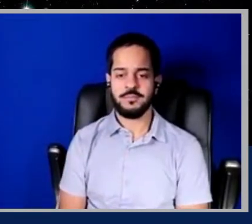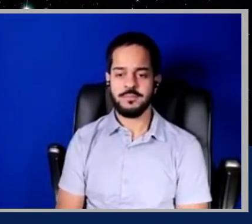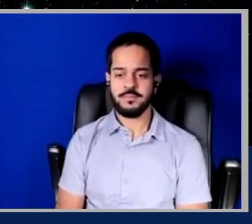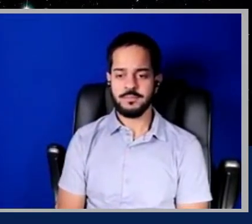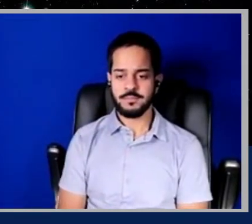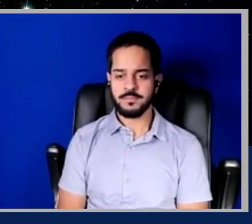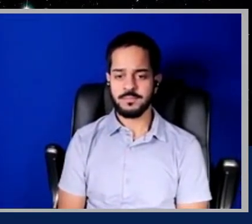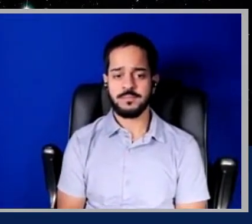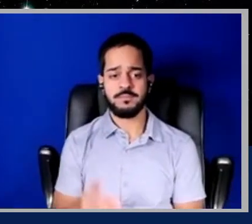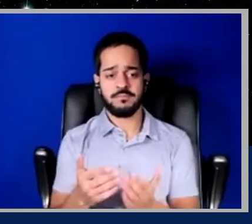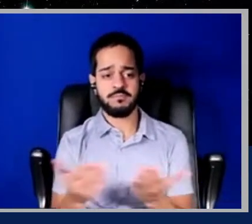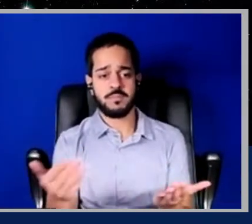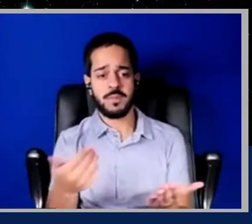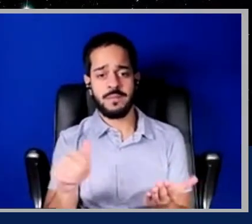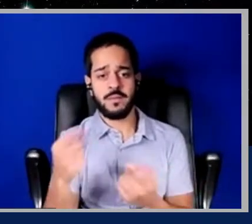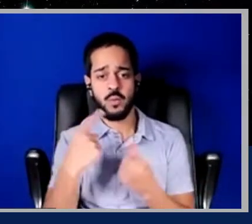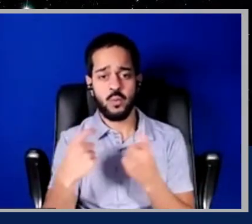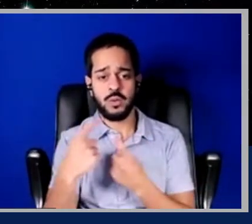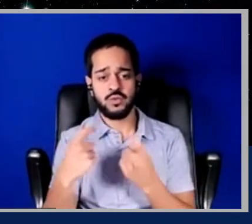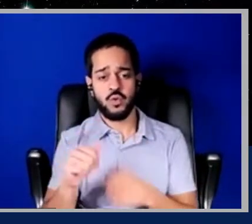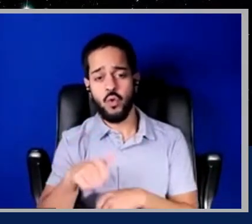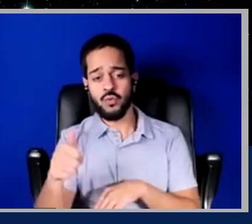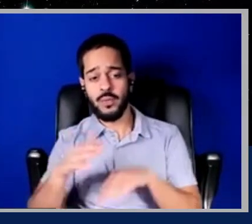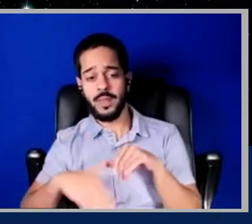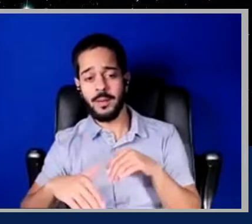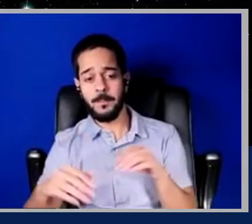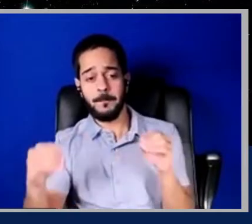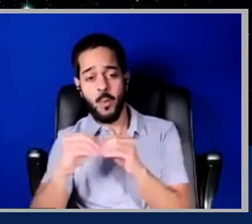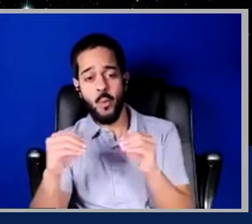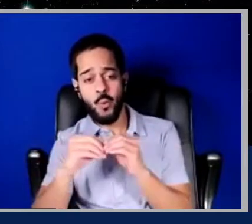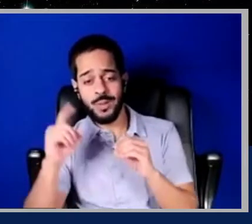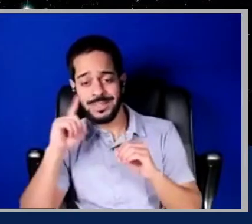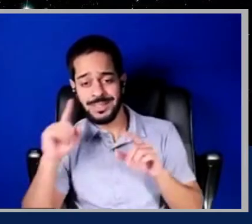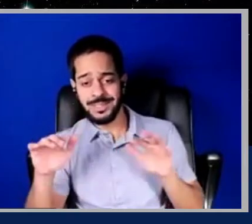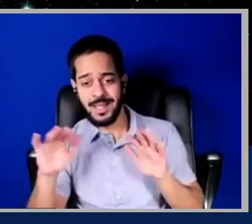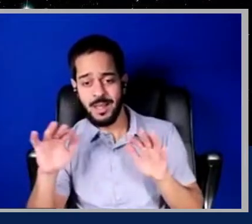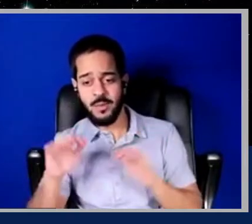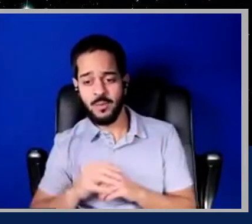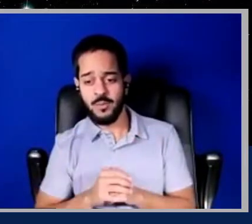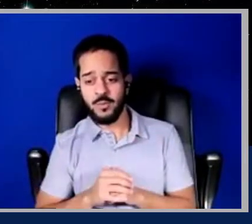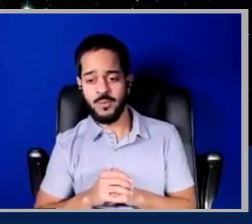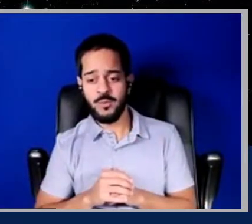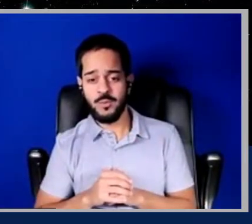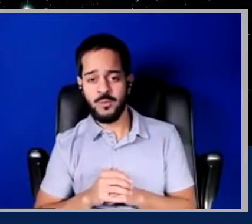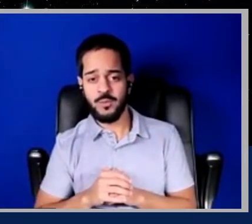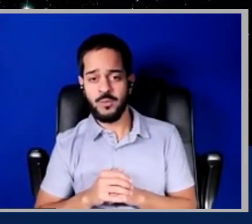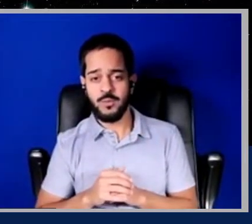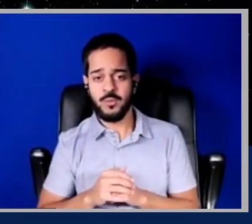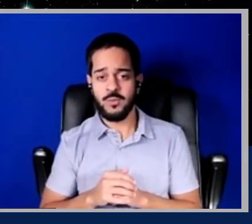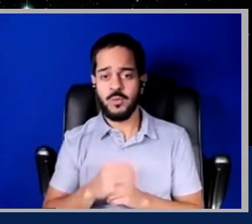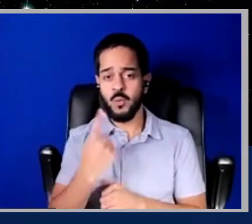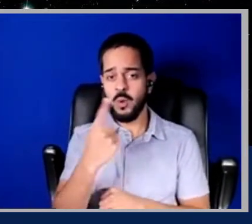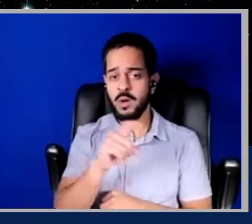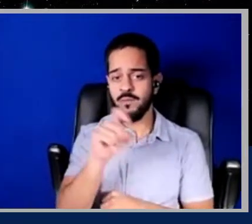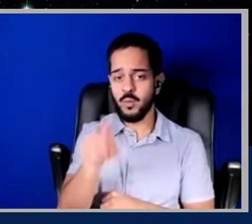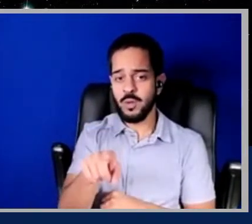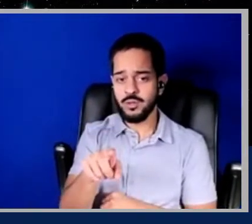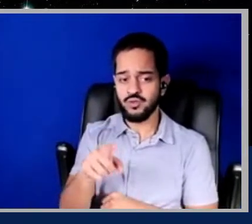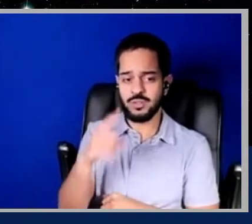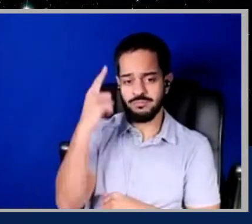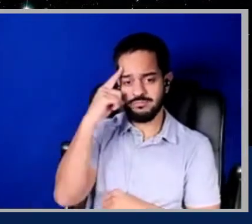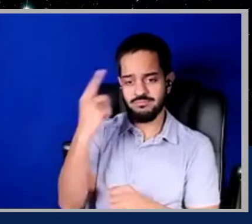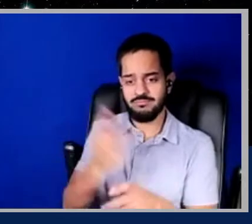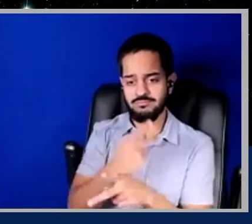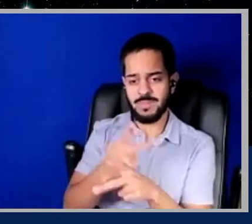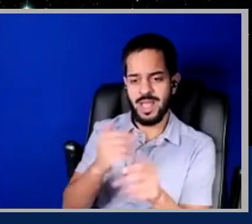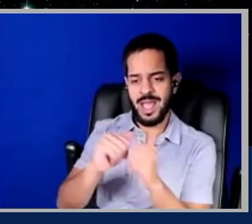Any other questions piling up besides more sound? Basically, how can I be in Alicia's class?